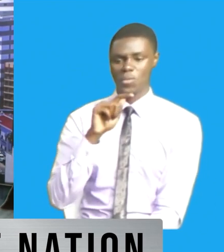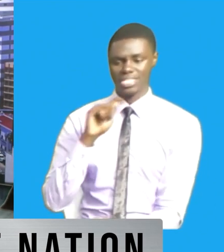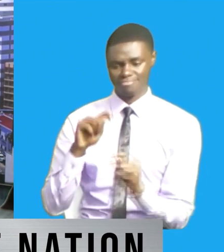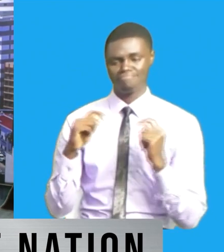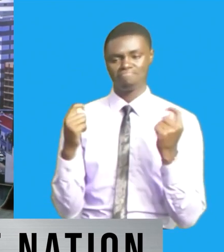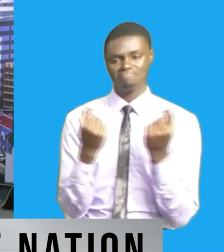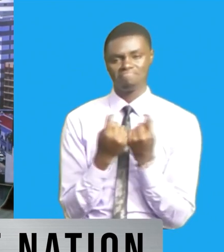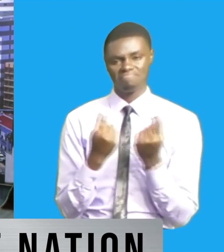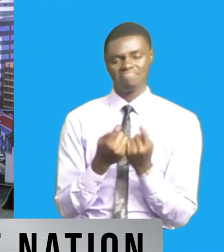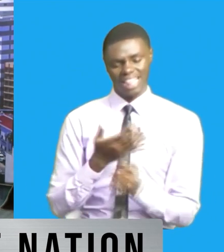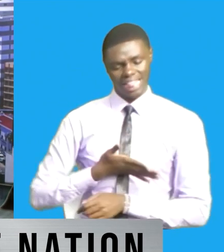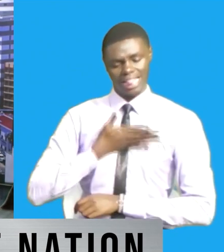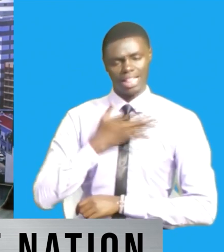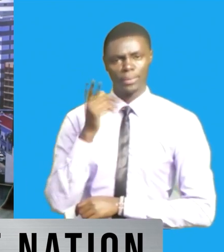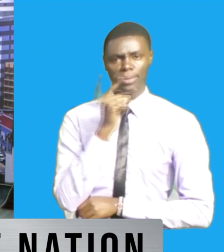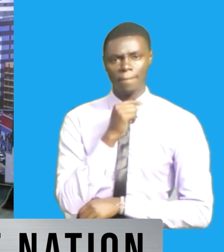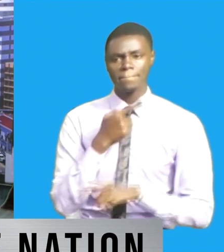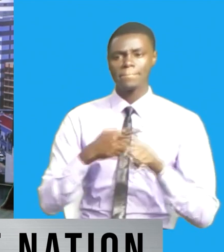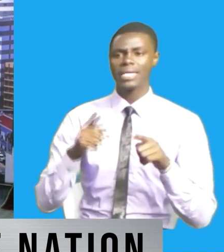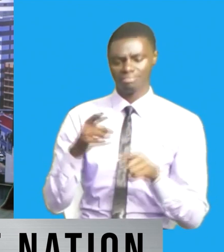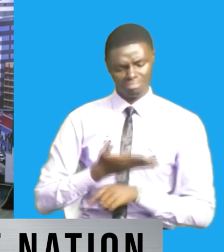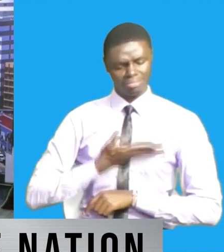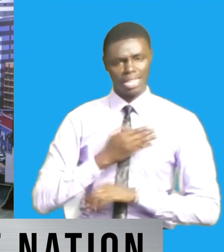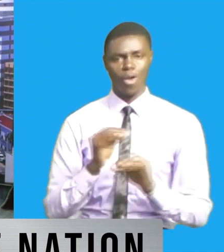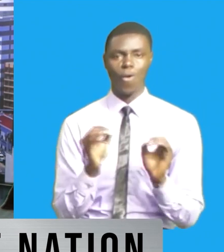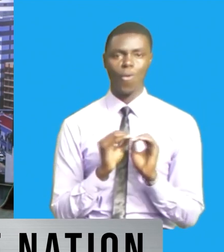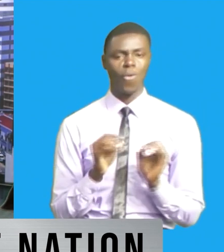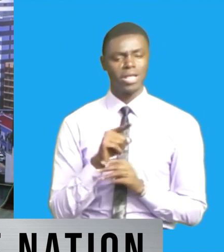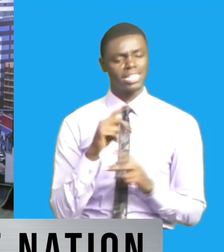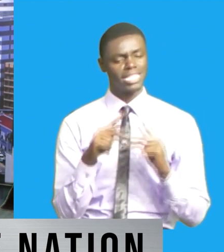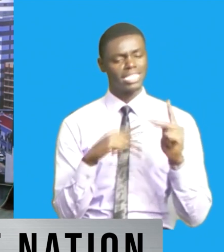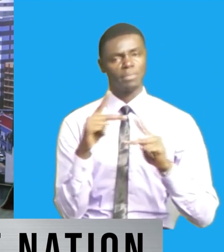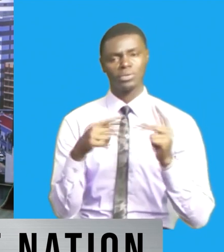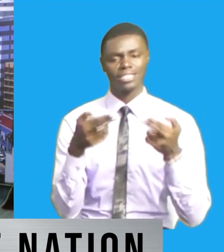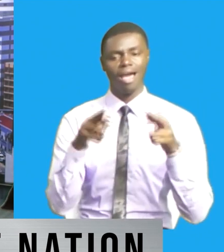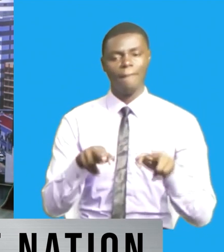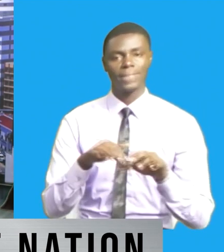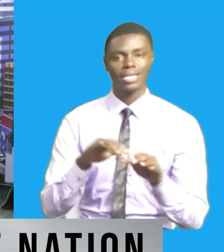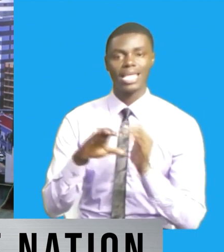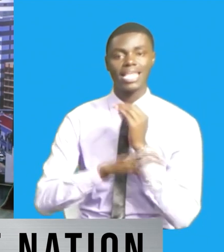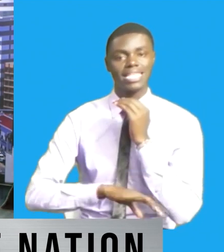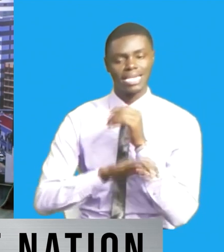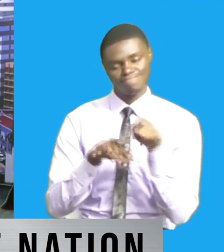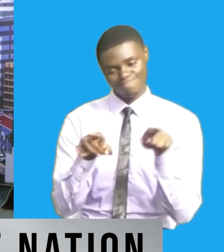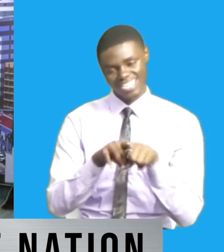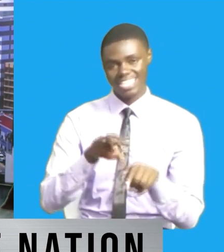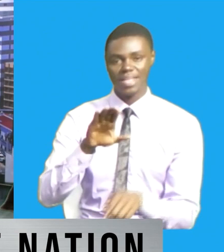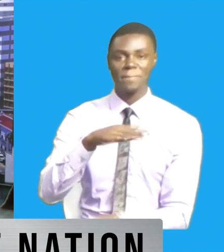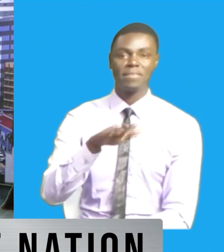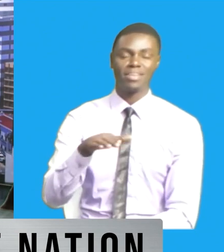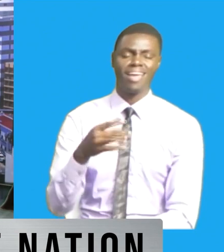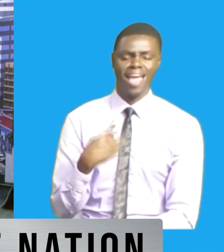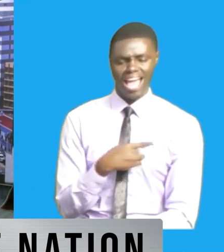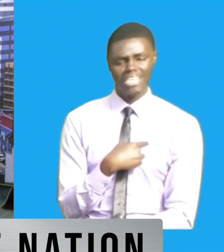is paranoid. But they should not be. They should not be. These are processes that have happened in this country, in that same parliament. Yes. And we are